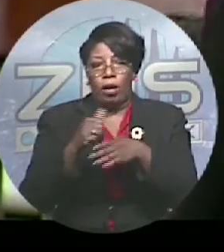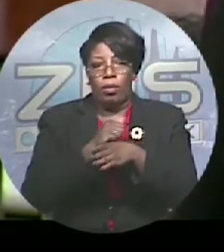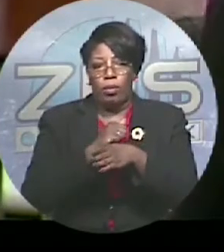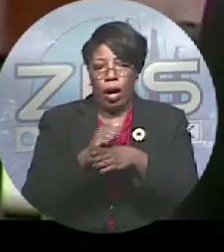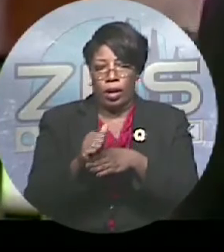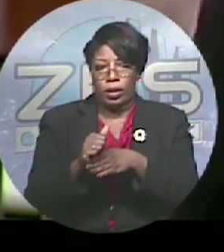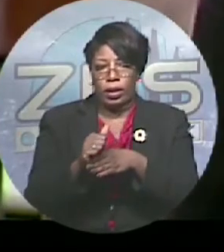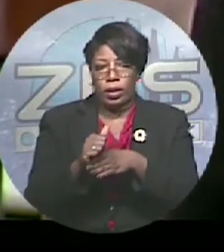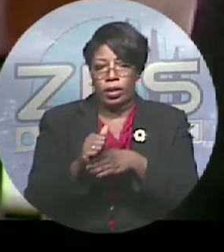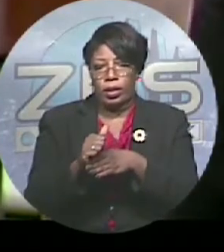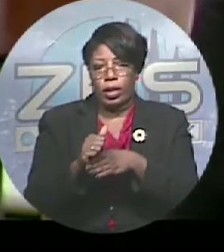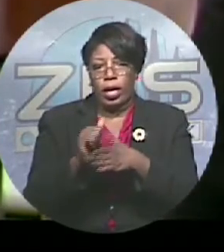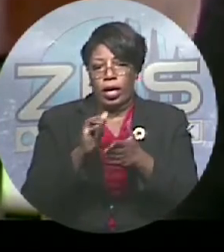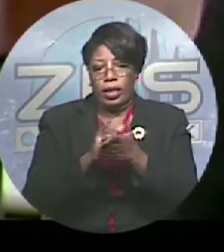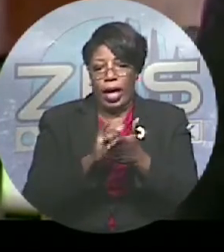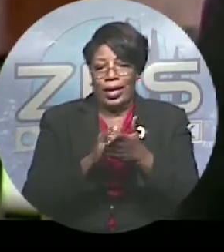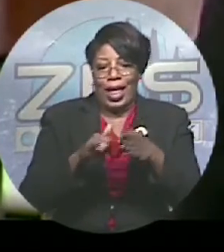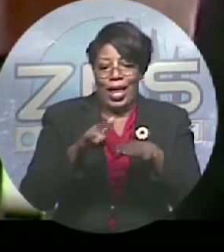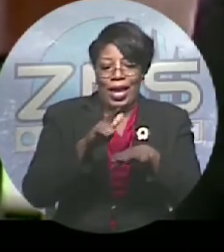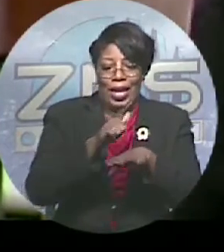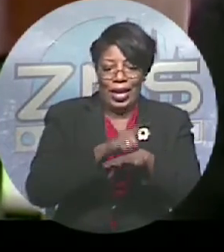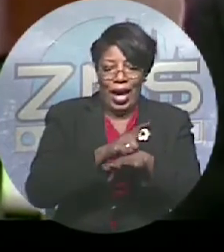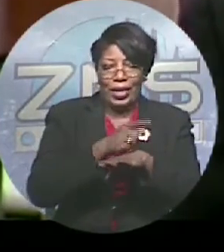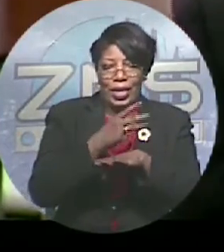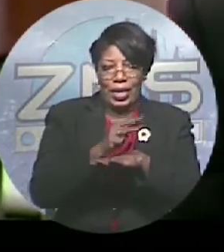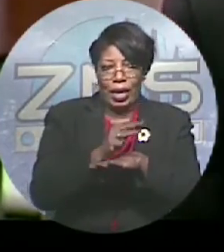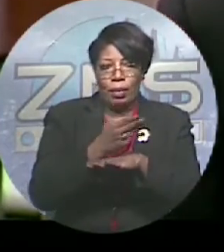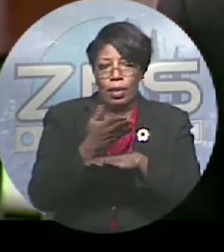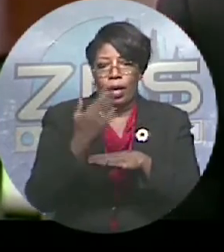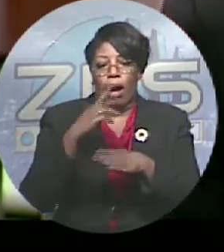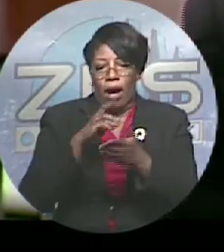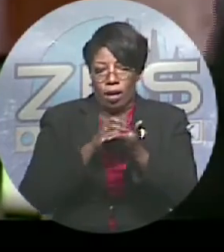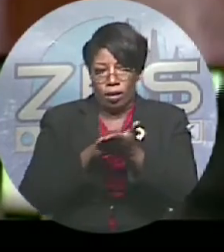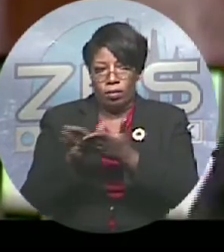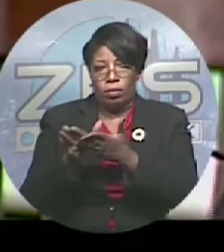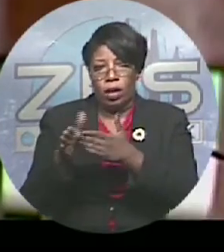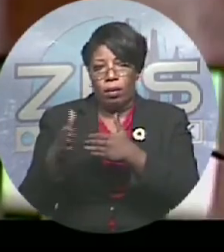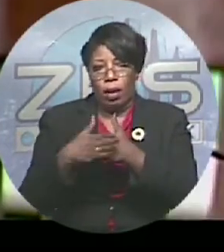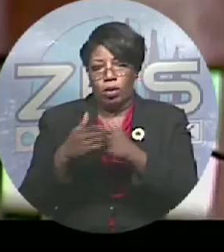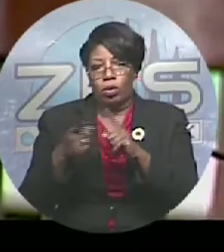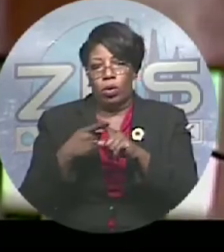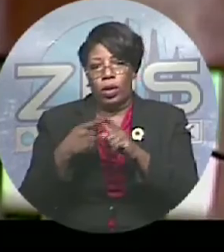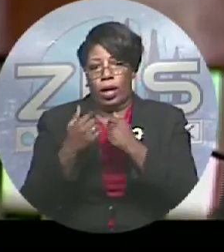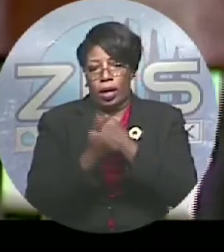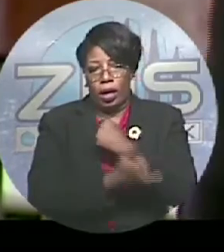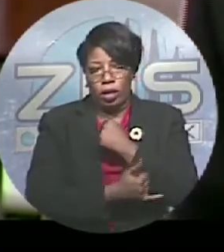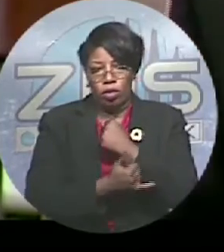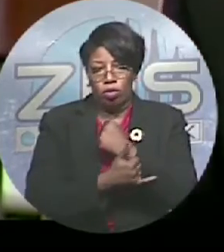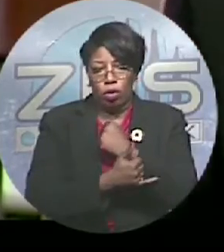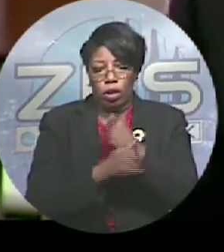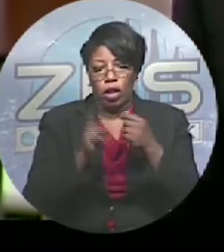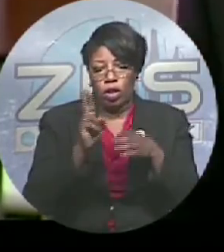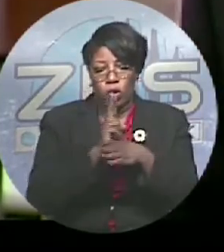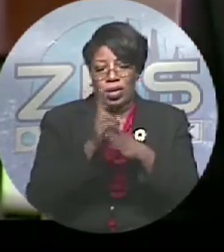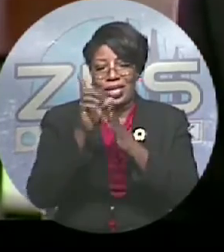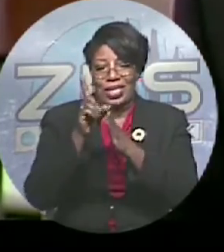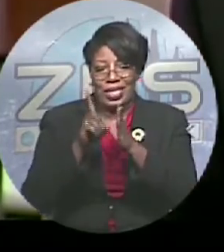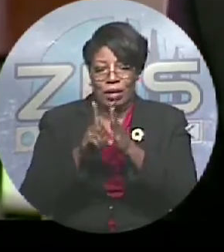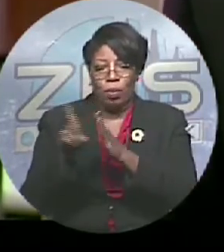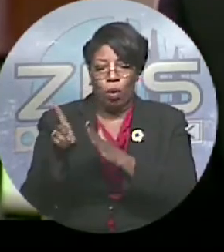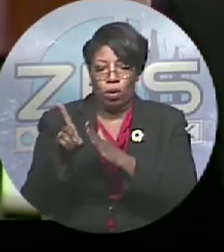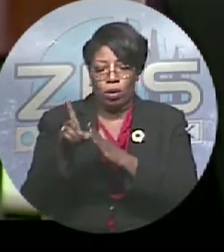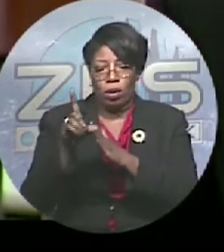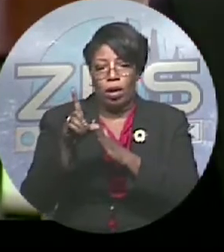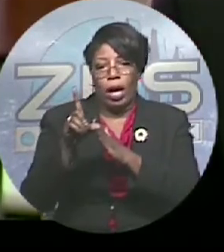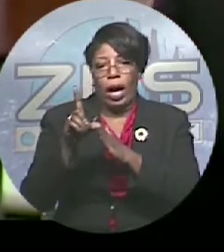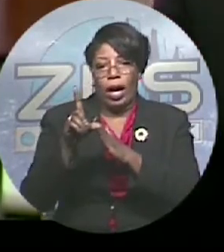been, rather than landing them, that they are repatriated to their country. People keep using this word deportation. Deportation